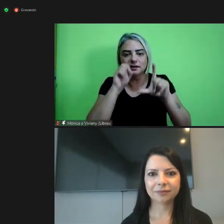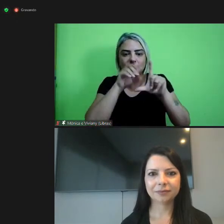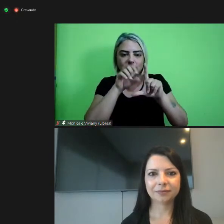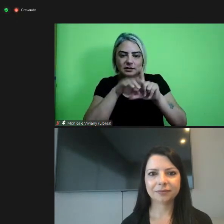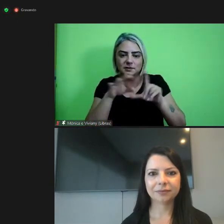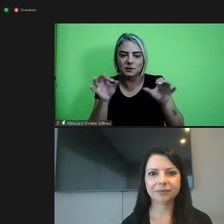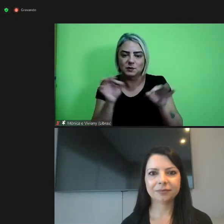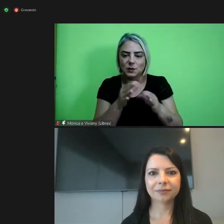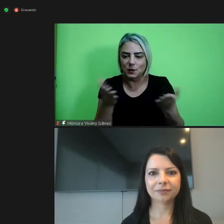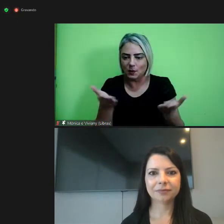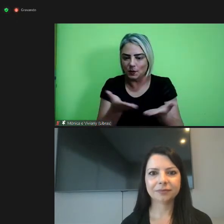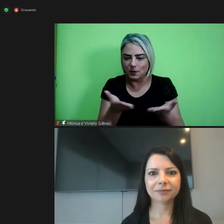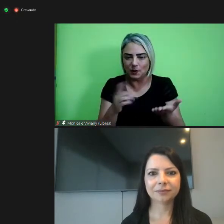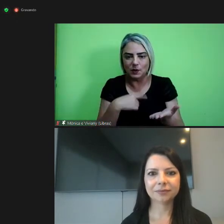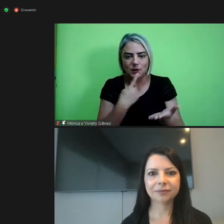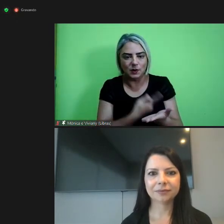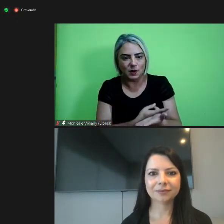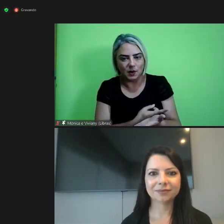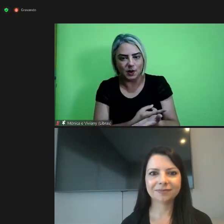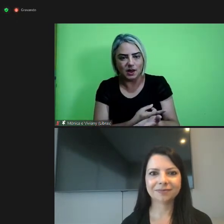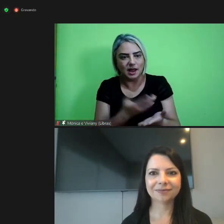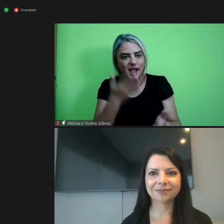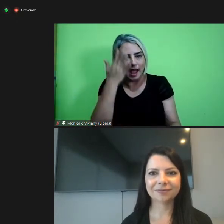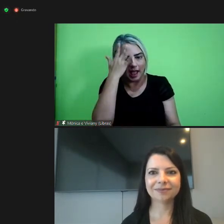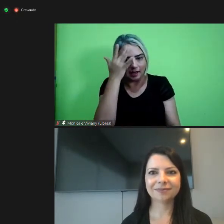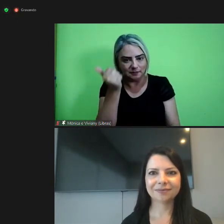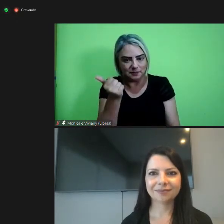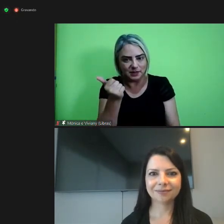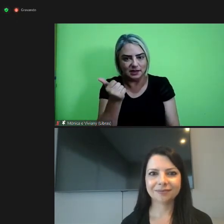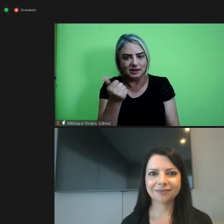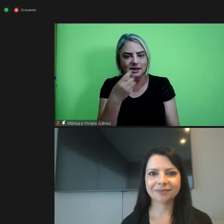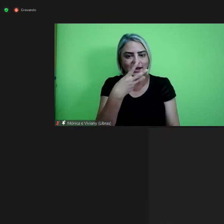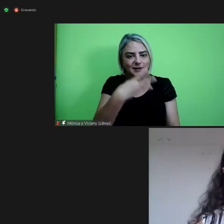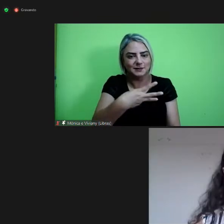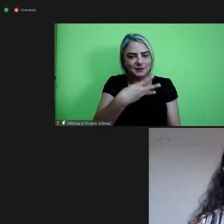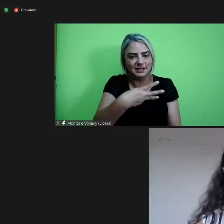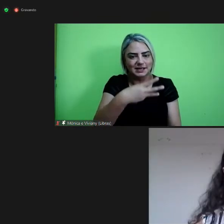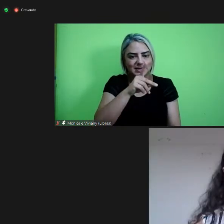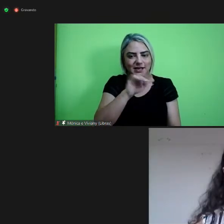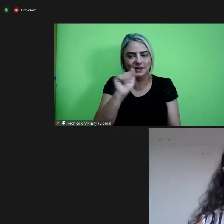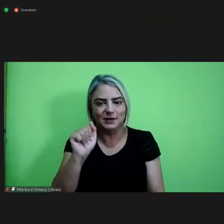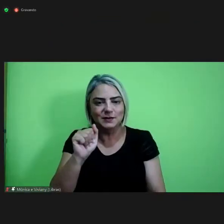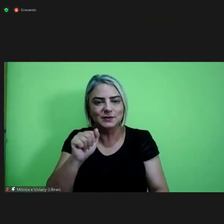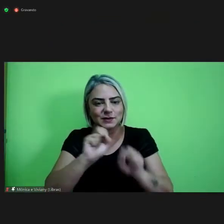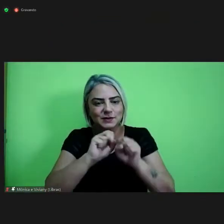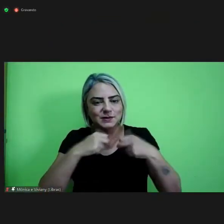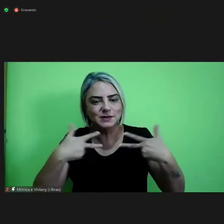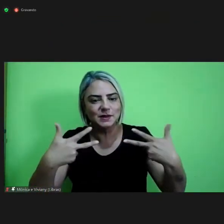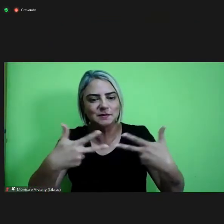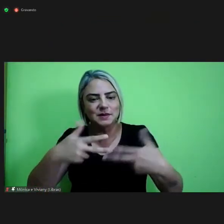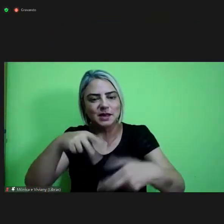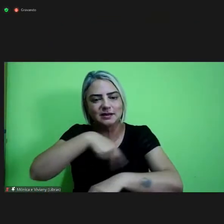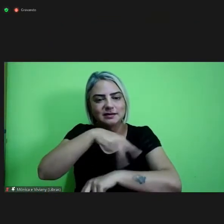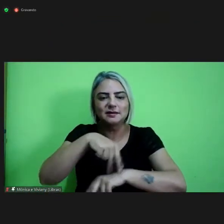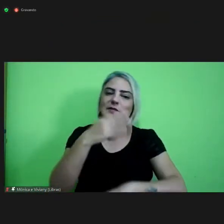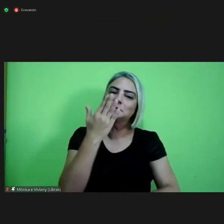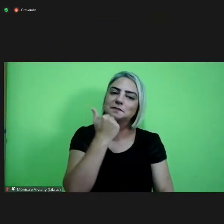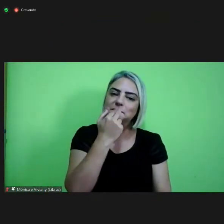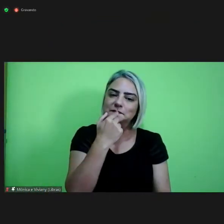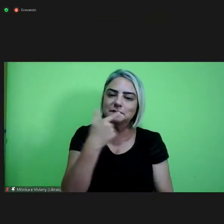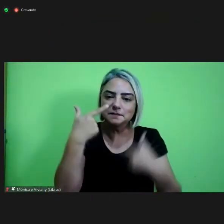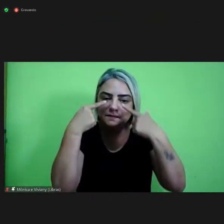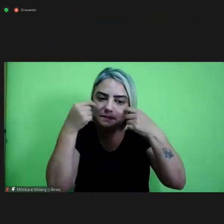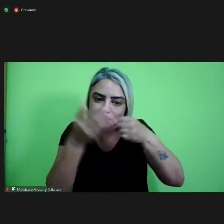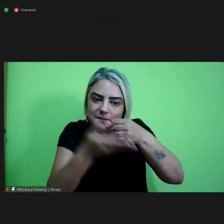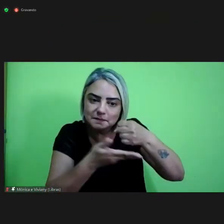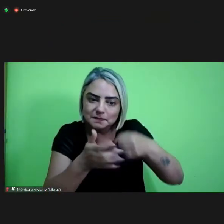And we're getting close to the end of our broadcast today. We're going to wait for you tomorrow and the